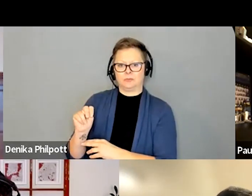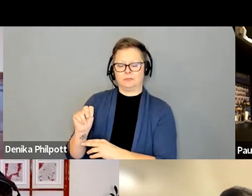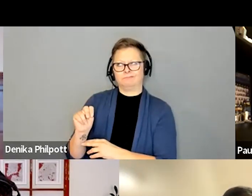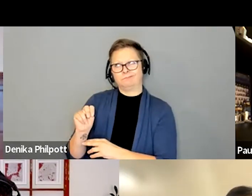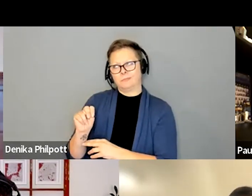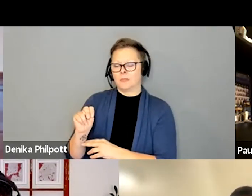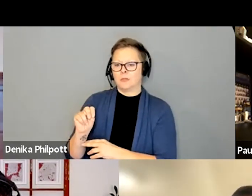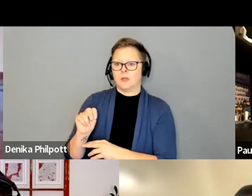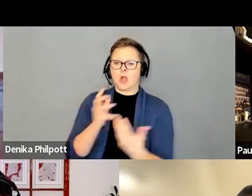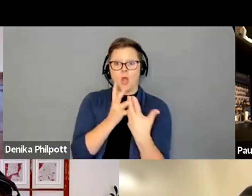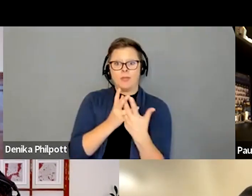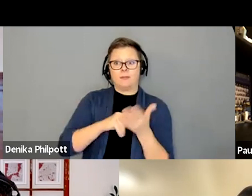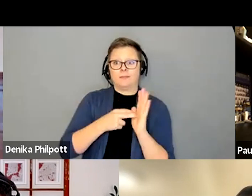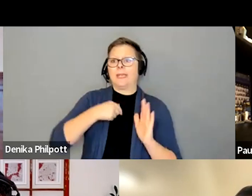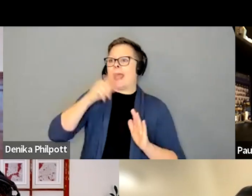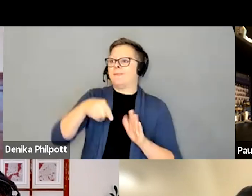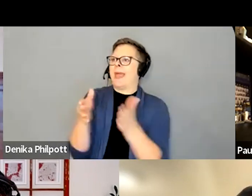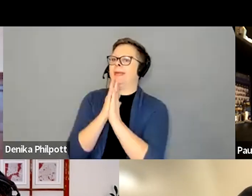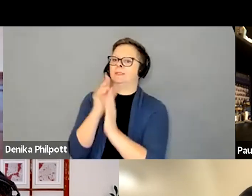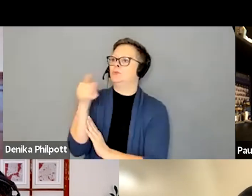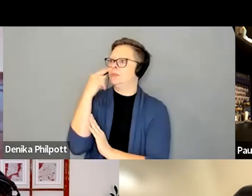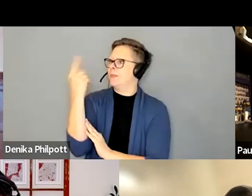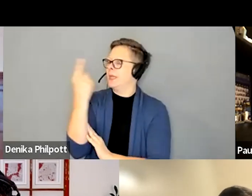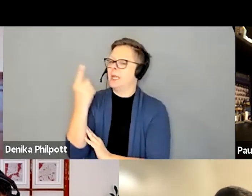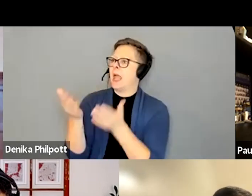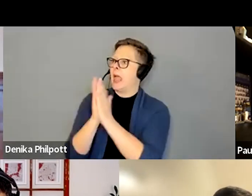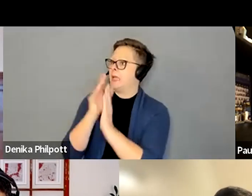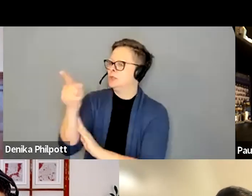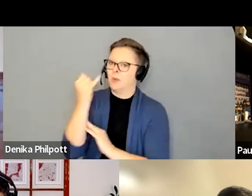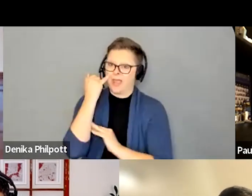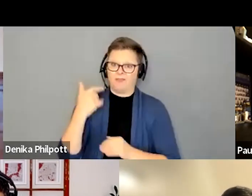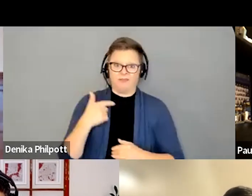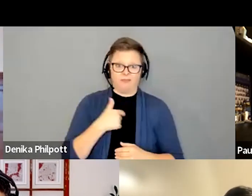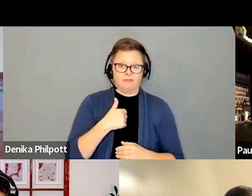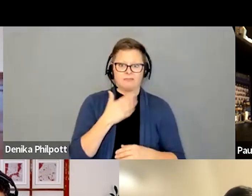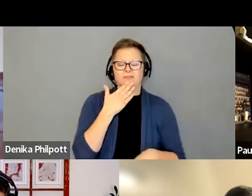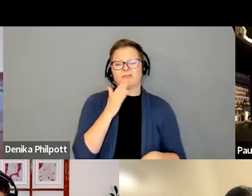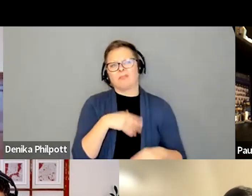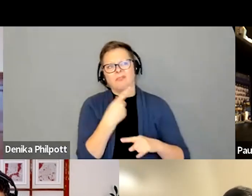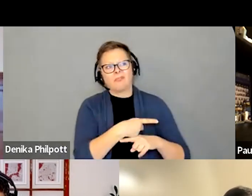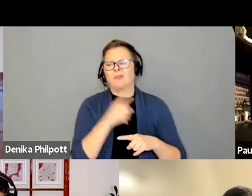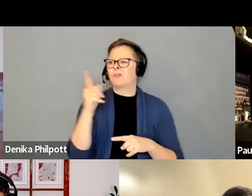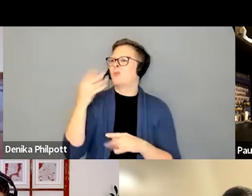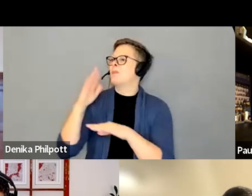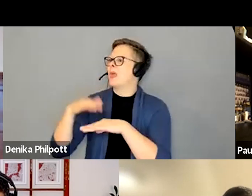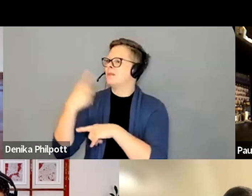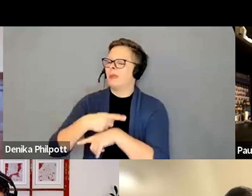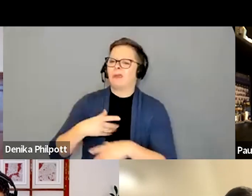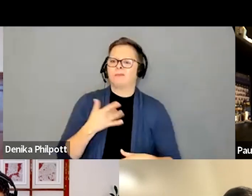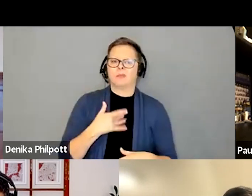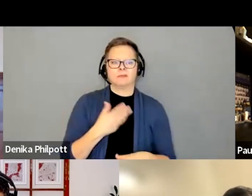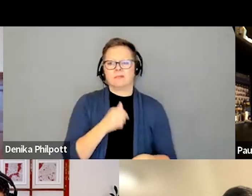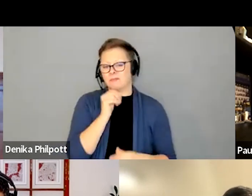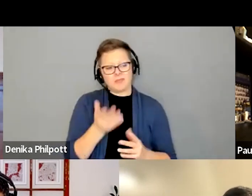ask you for something. And what happens if I'm having a bad day or you having a bad day, and you just are sort of like, no, I'm not going to give it to you, right? It's